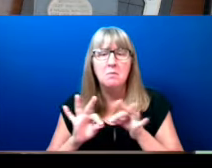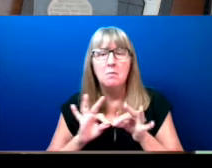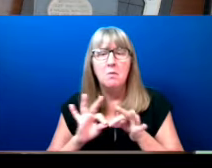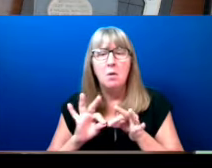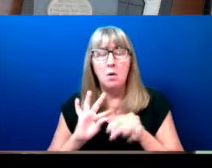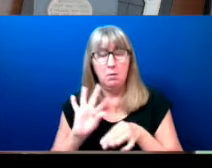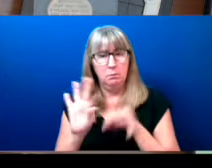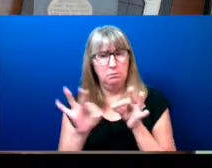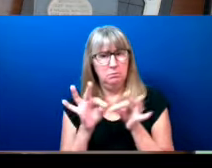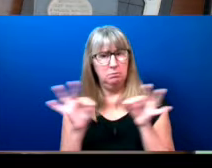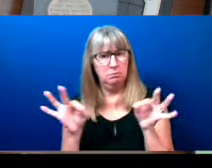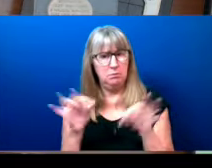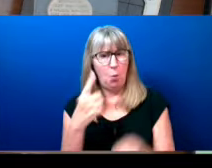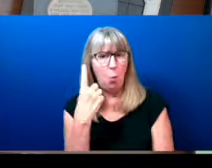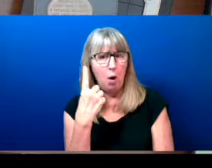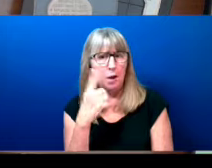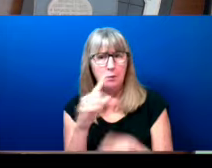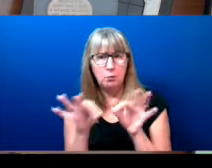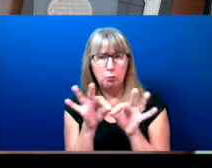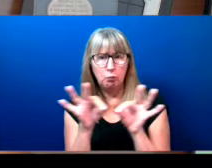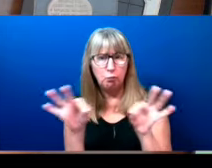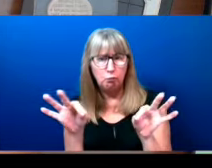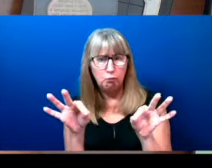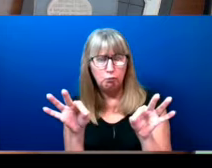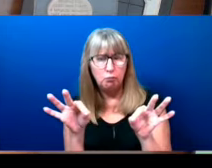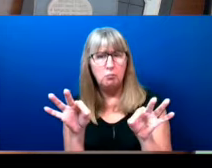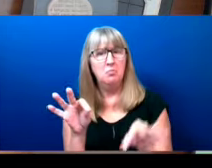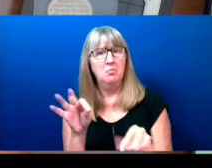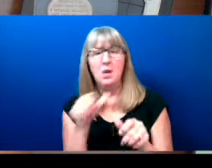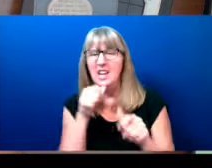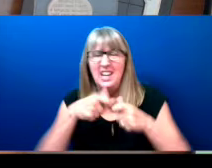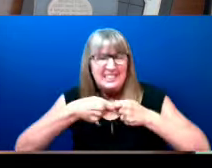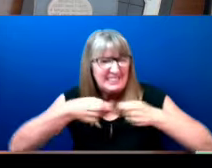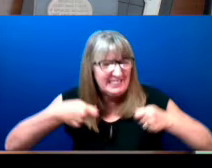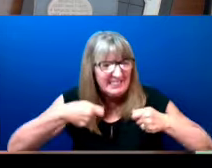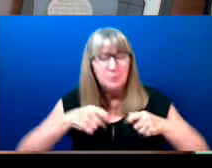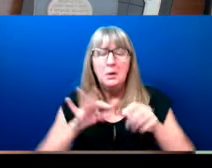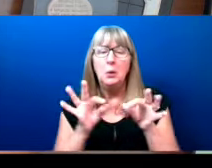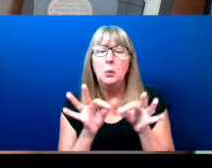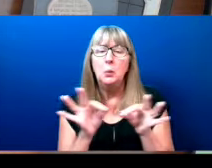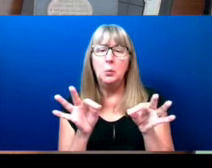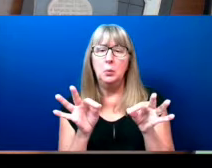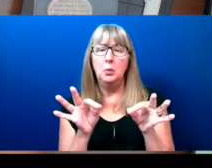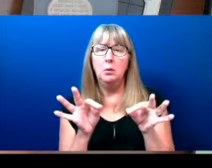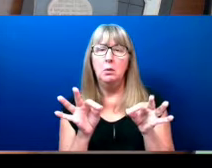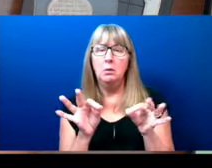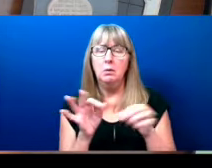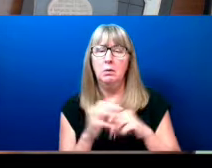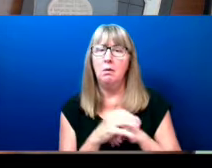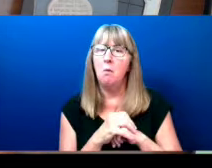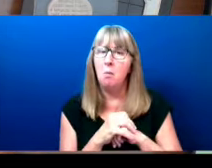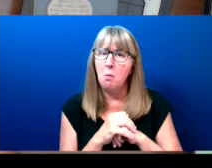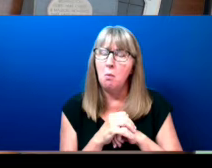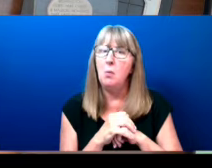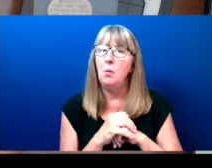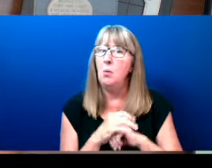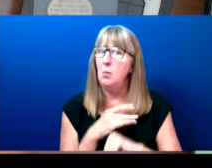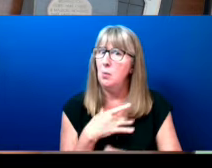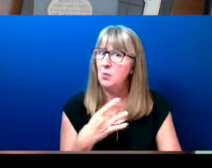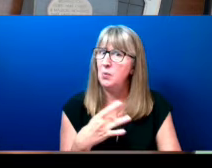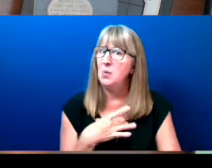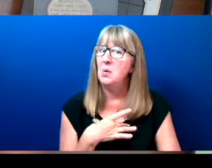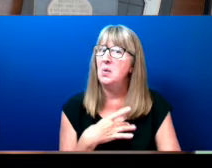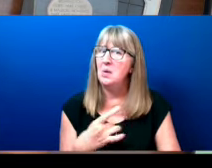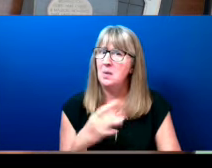just played with it, and when I tied it in a knot, just one simple knot, didn't pull it too tight,